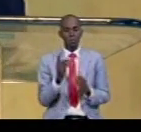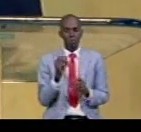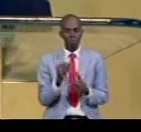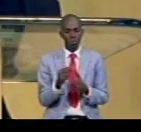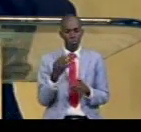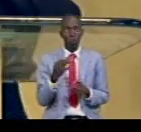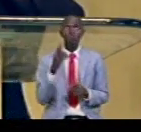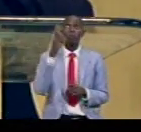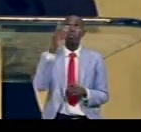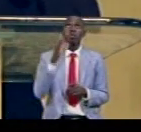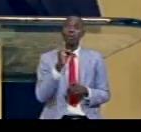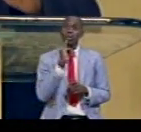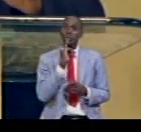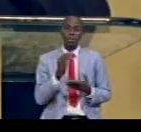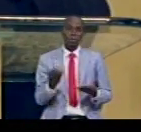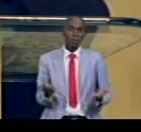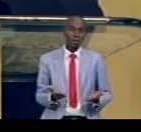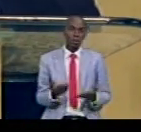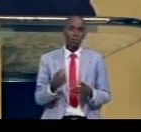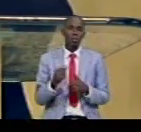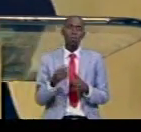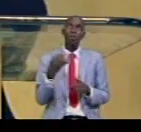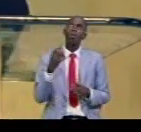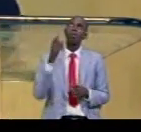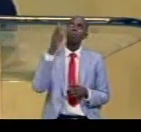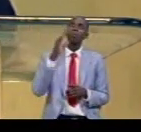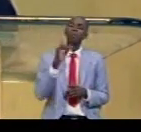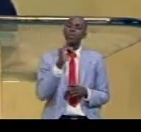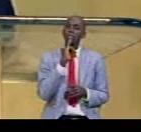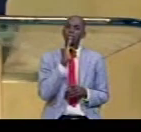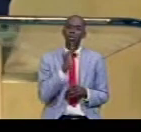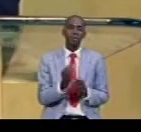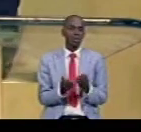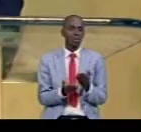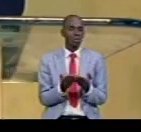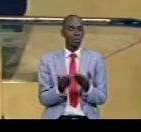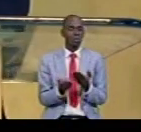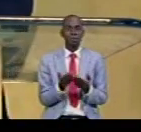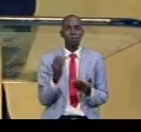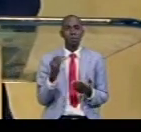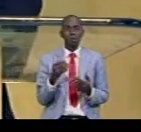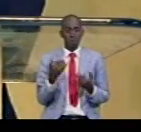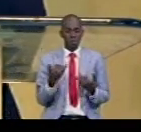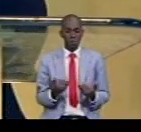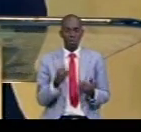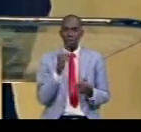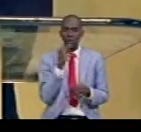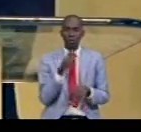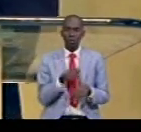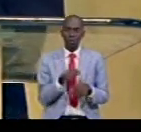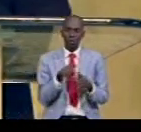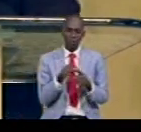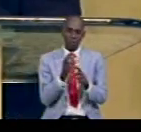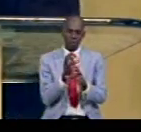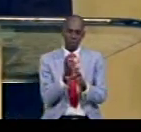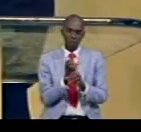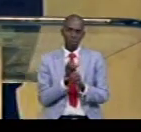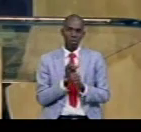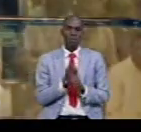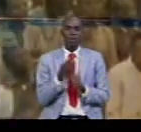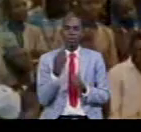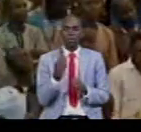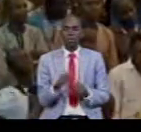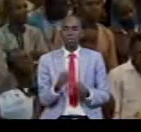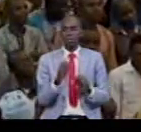word of God is simple. This is the moment to get the blessings into our lives. To get the benefits of his